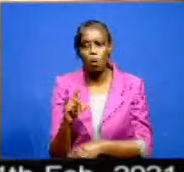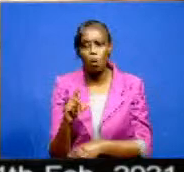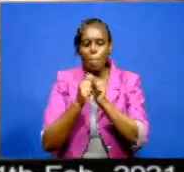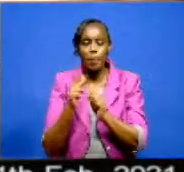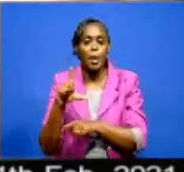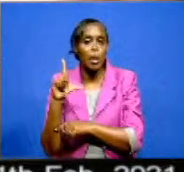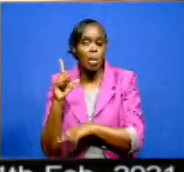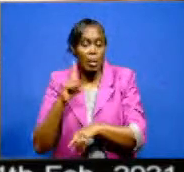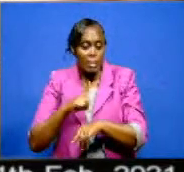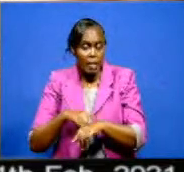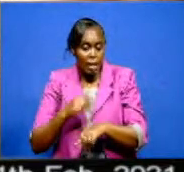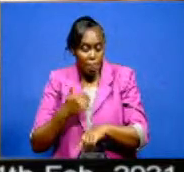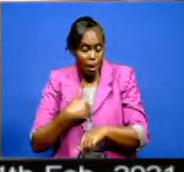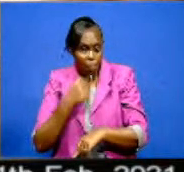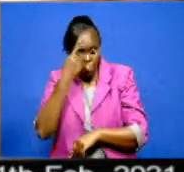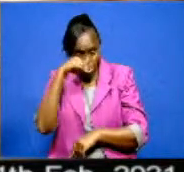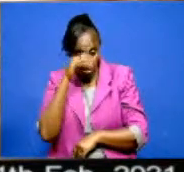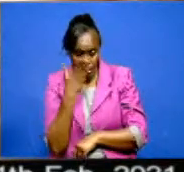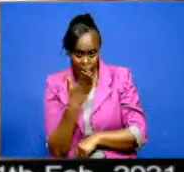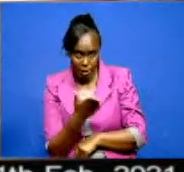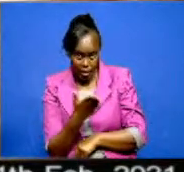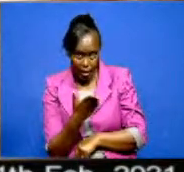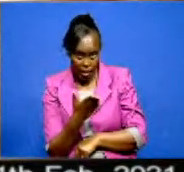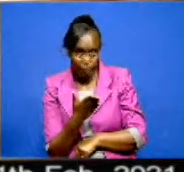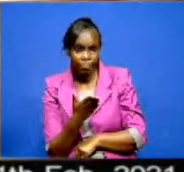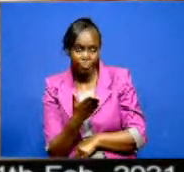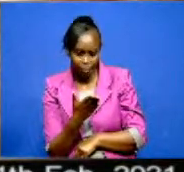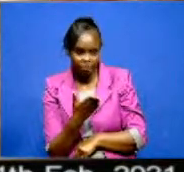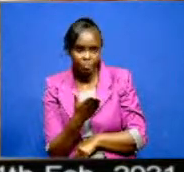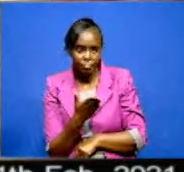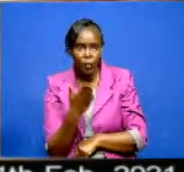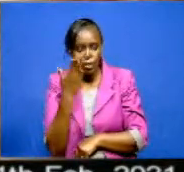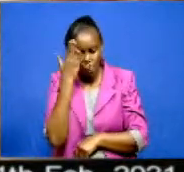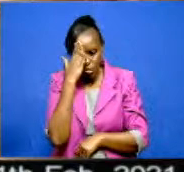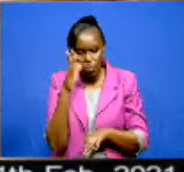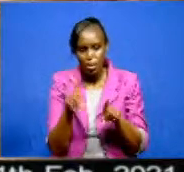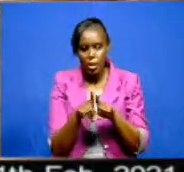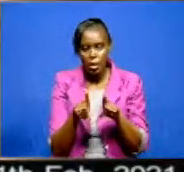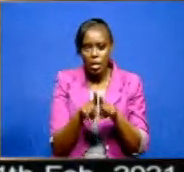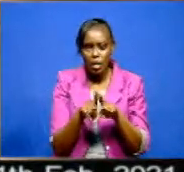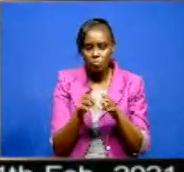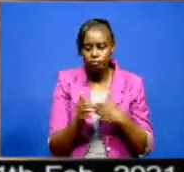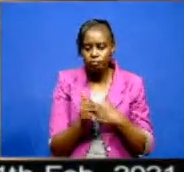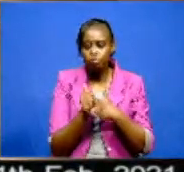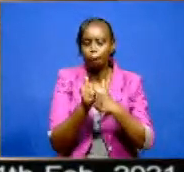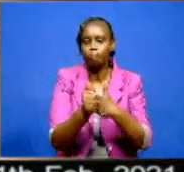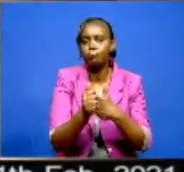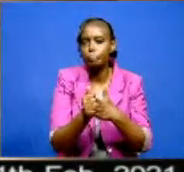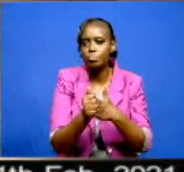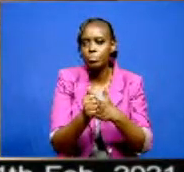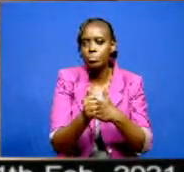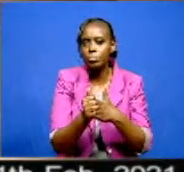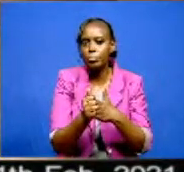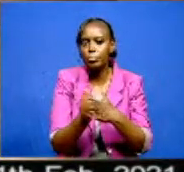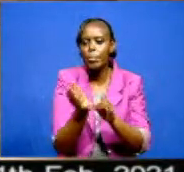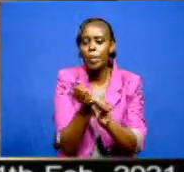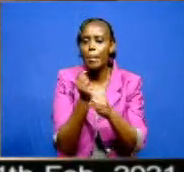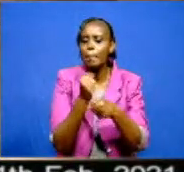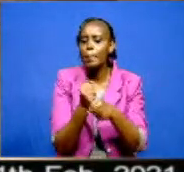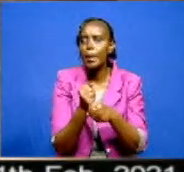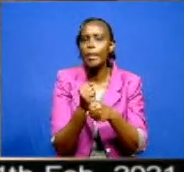the moment you have policy in what is also known as mwongozo in Kiswahili,